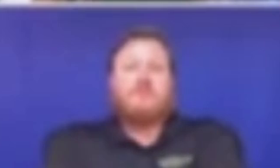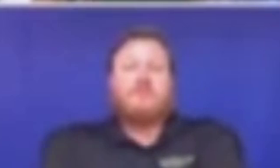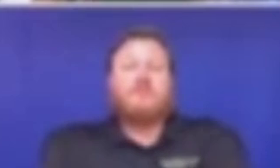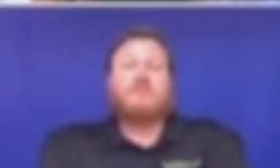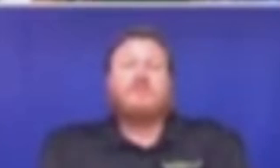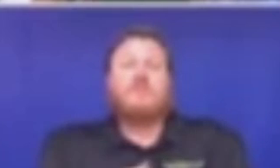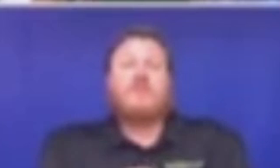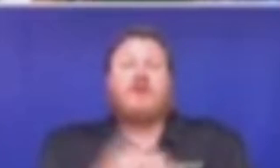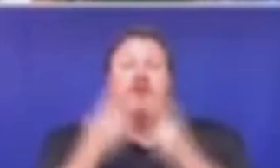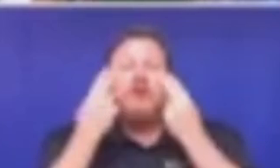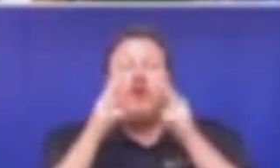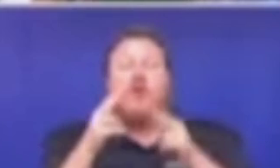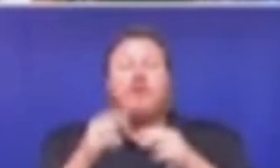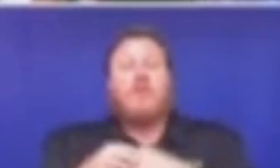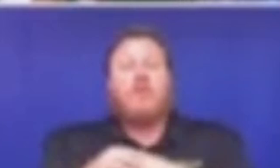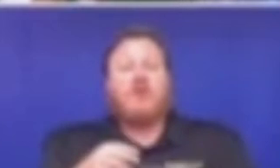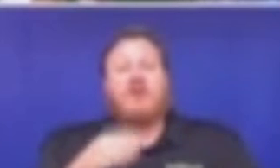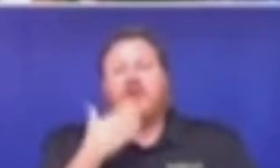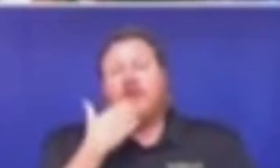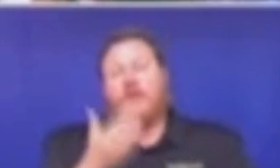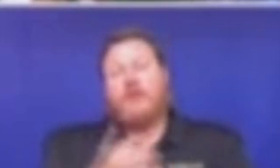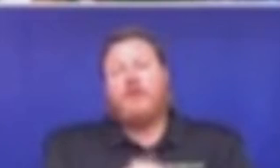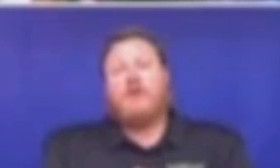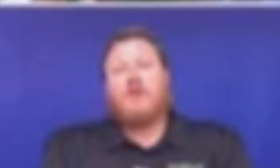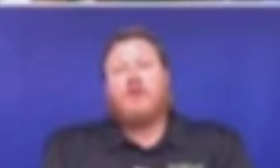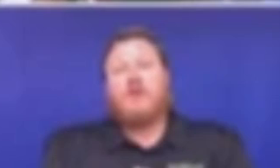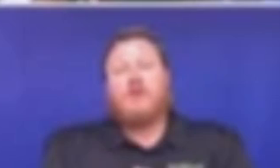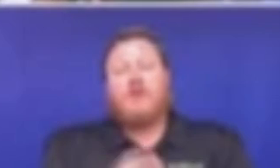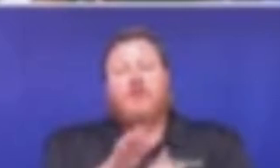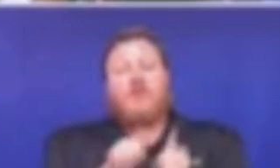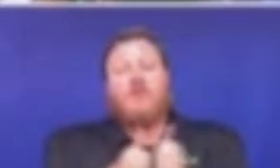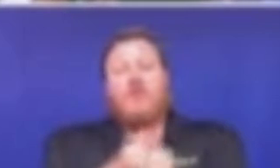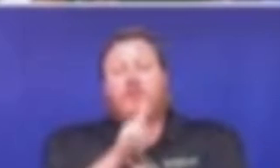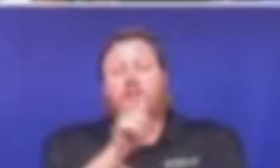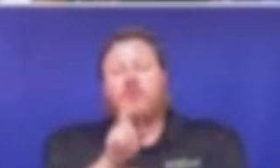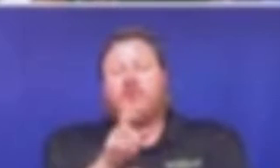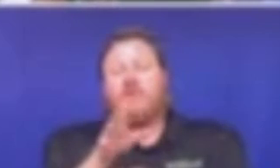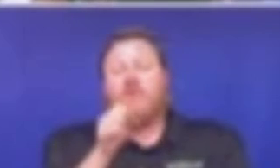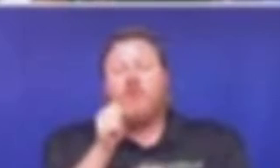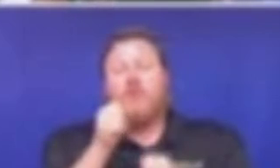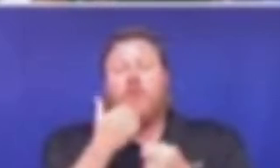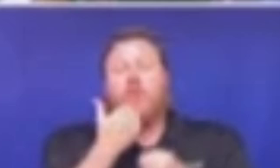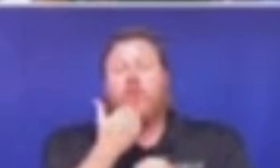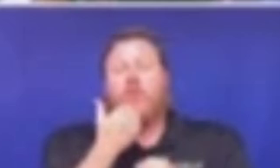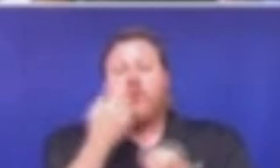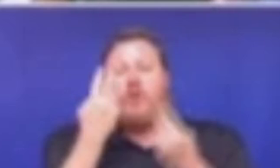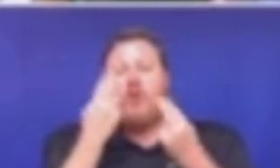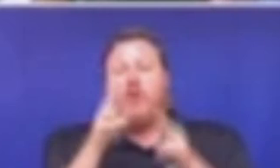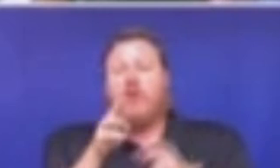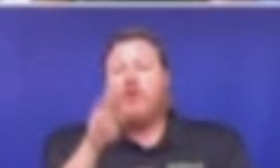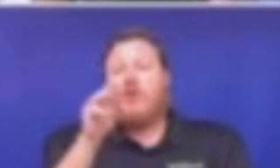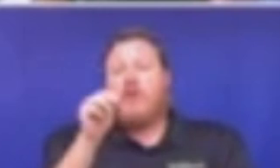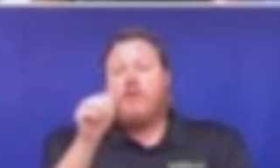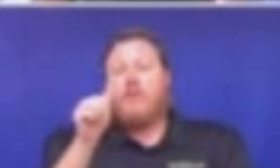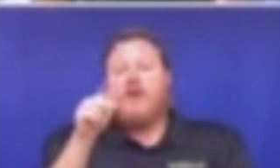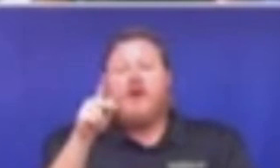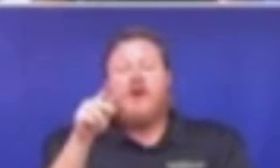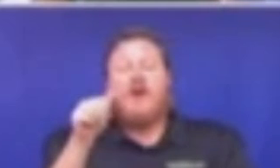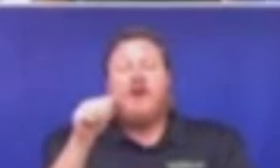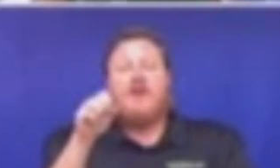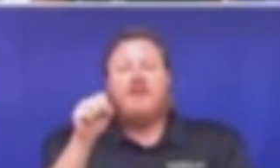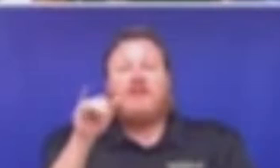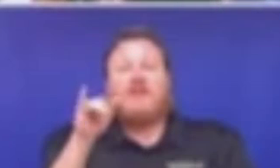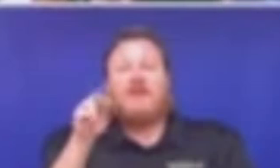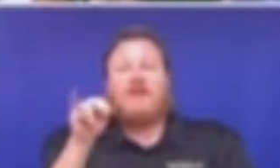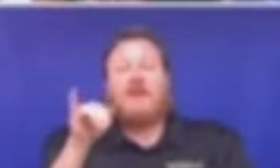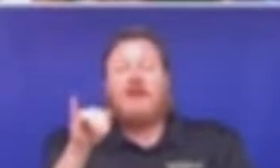Thank you, Honorable President. There is, however, a follow-up question from Honorable Makesini. Over to you,